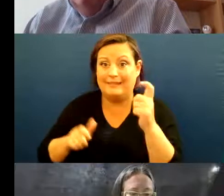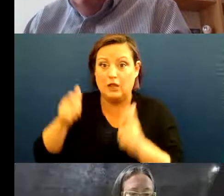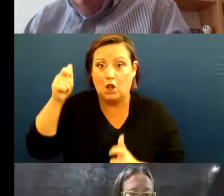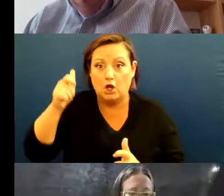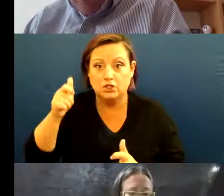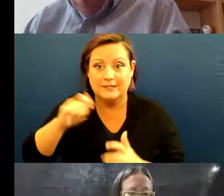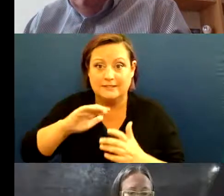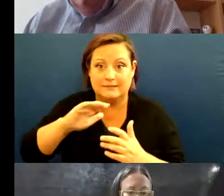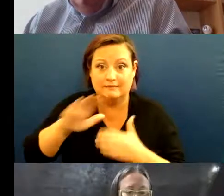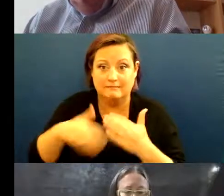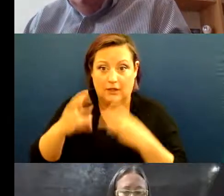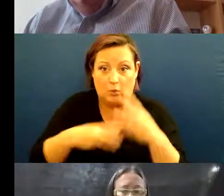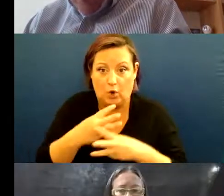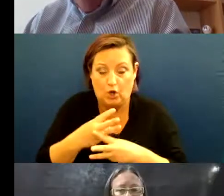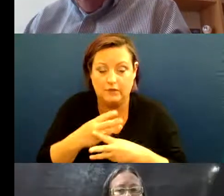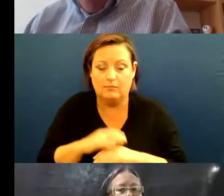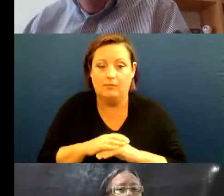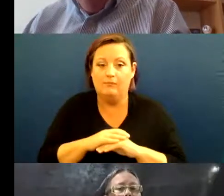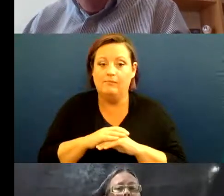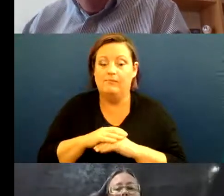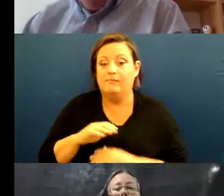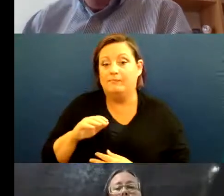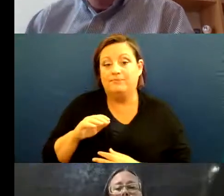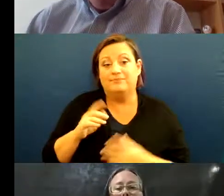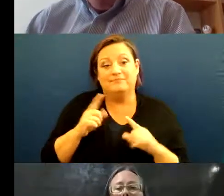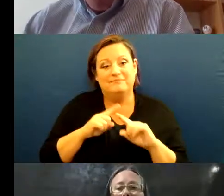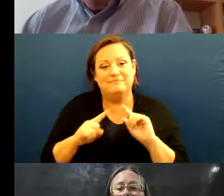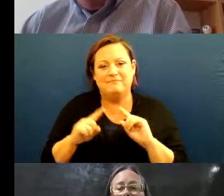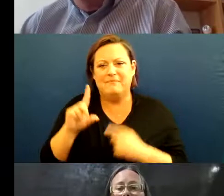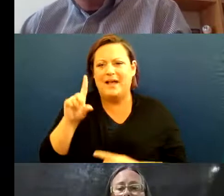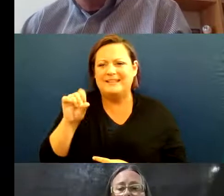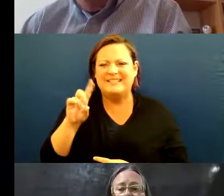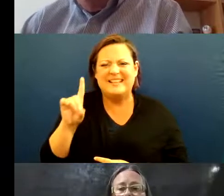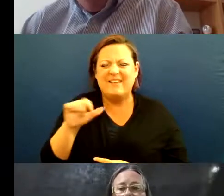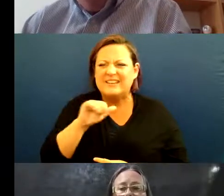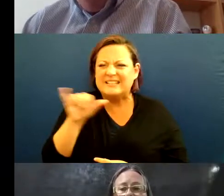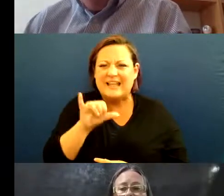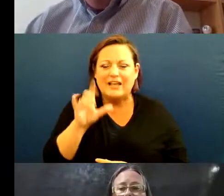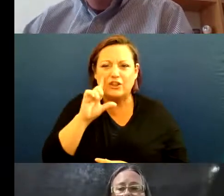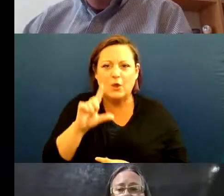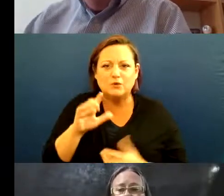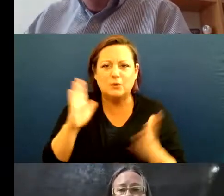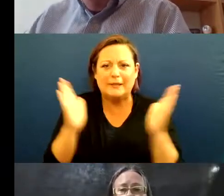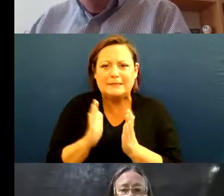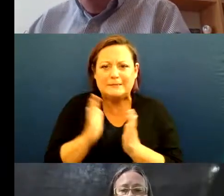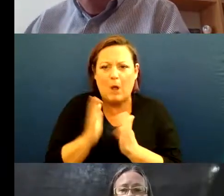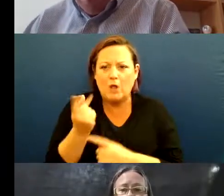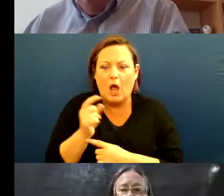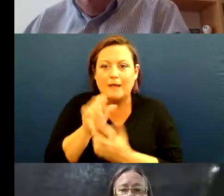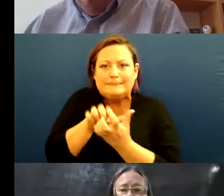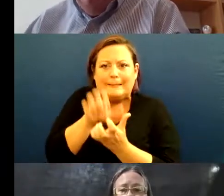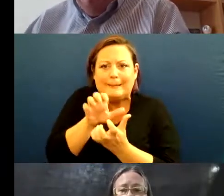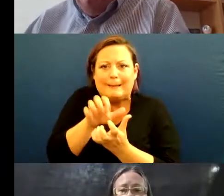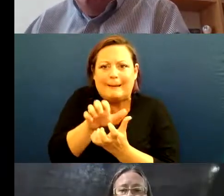And, but David was like one of those little yappy dogs that grabs you by the pants leg and won't let go. And so